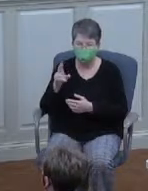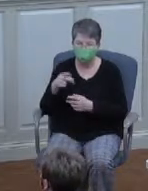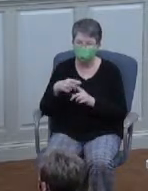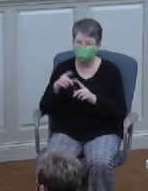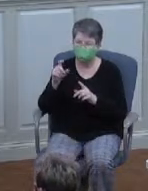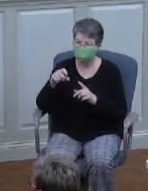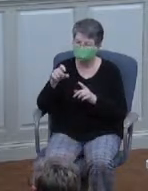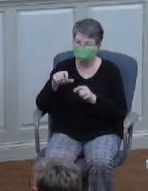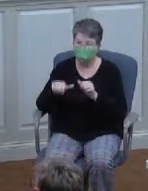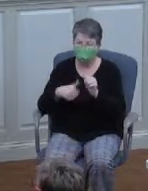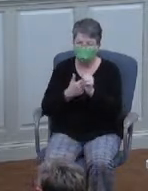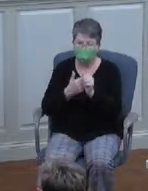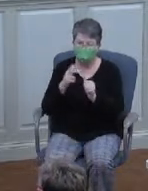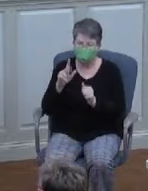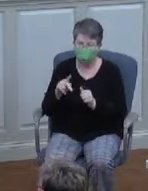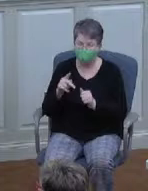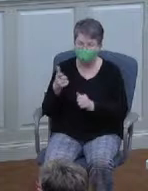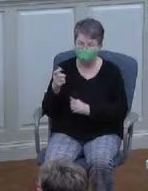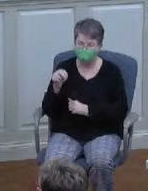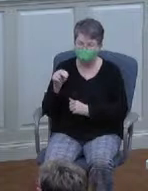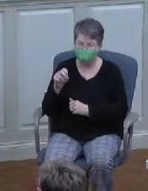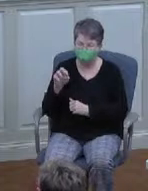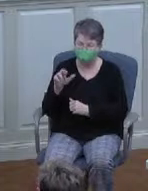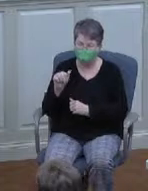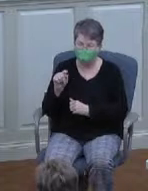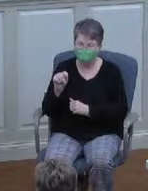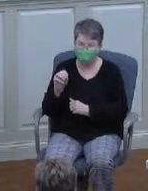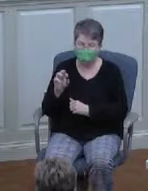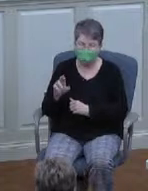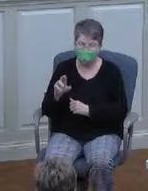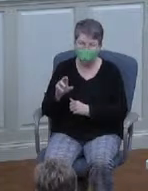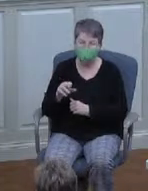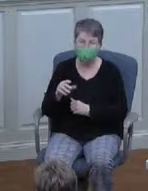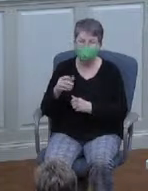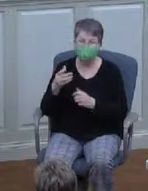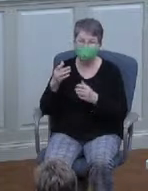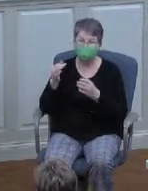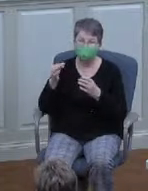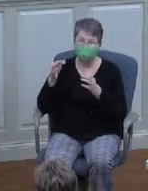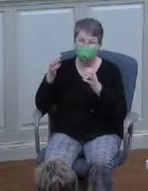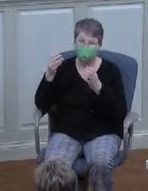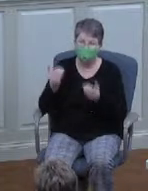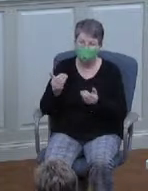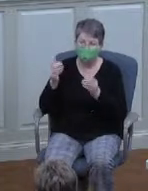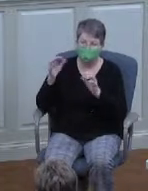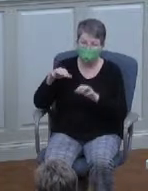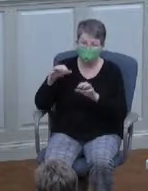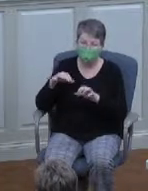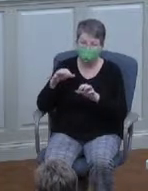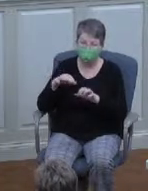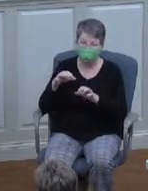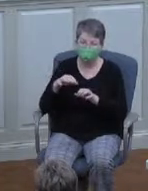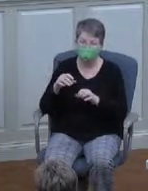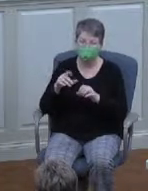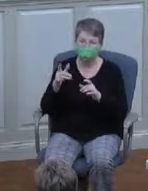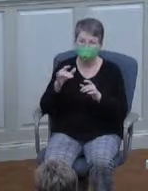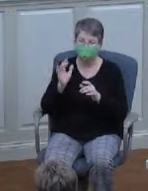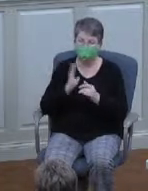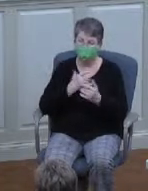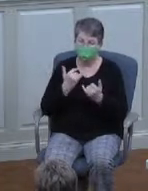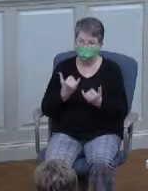generator, UV disinfection system. Right now in heavy rains, the existing UV disinfection system